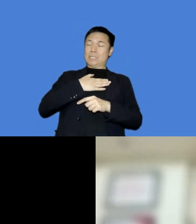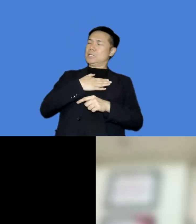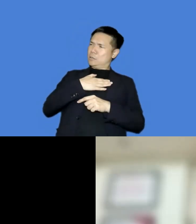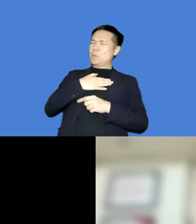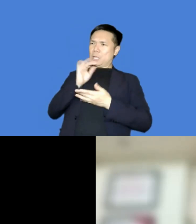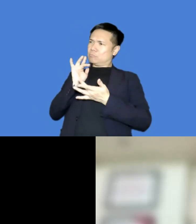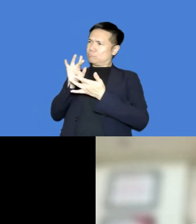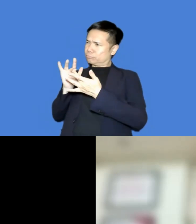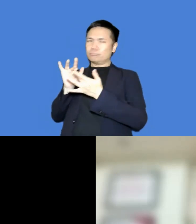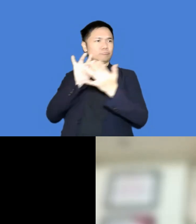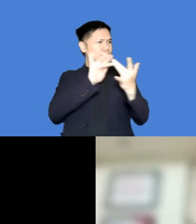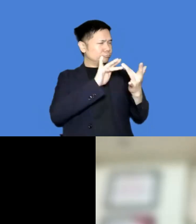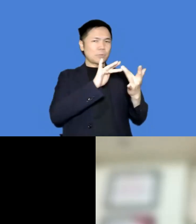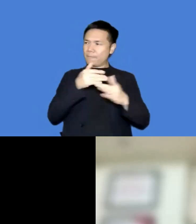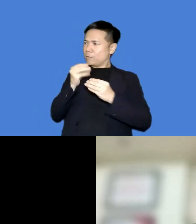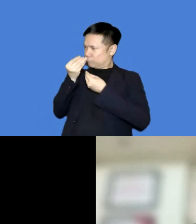have.